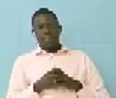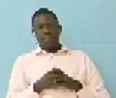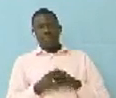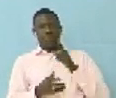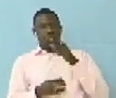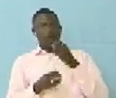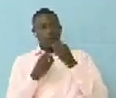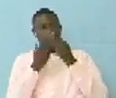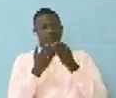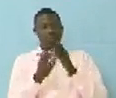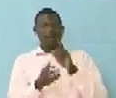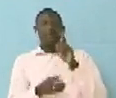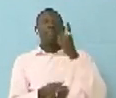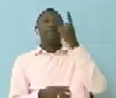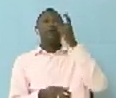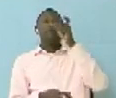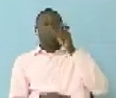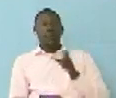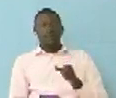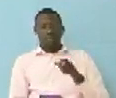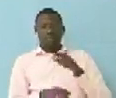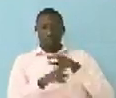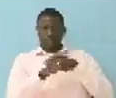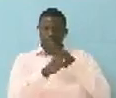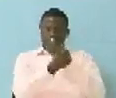you said the first person arrested